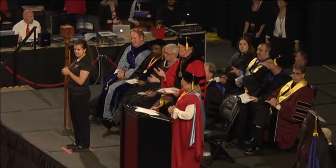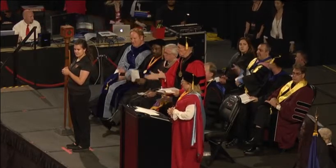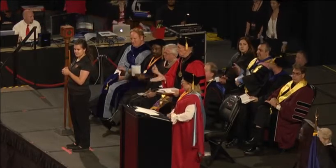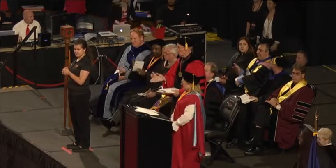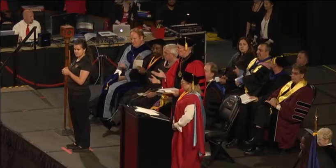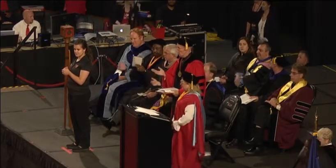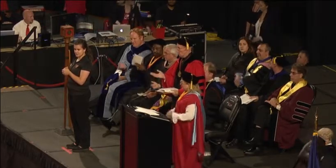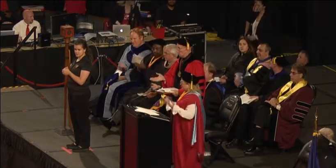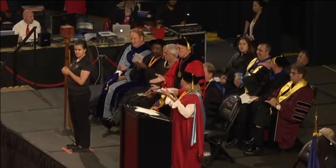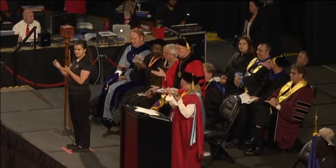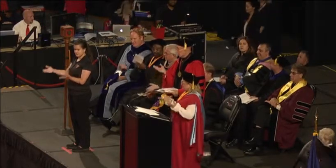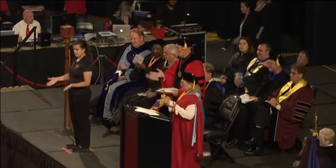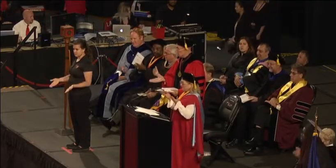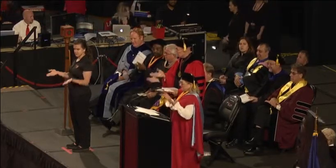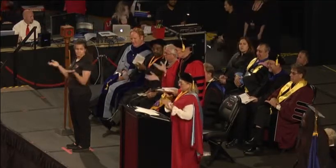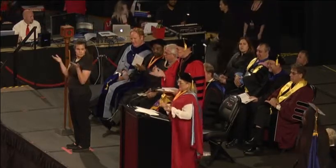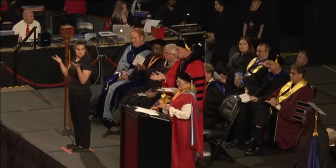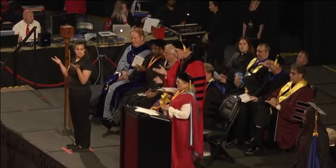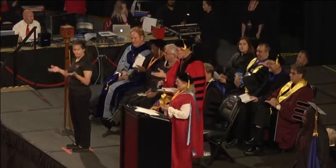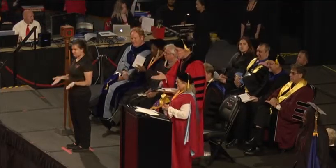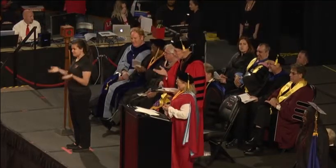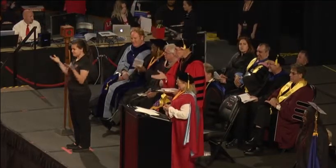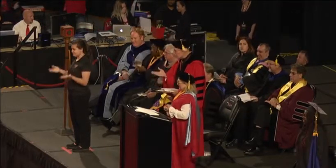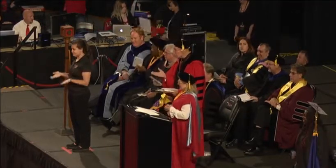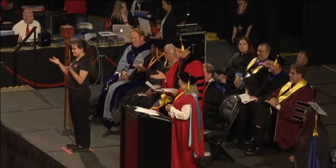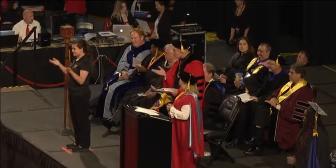Yes, please stand.